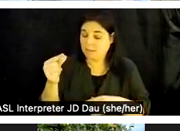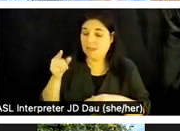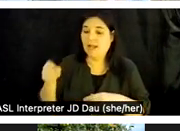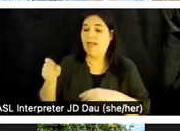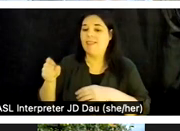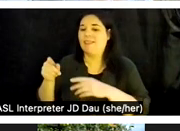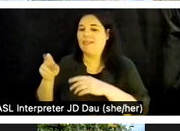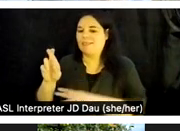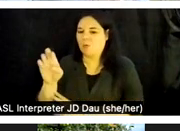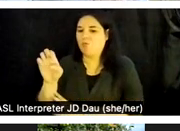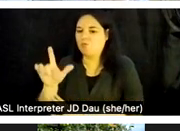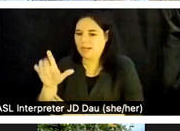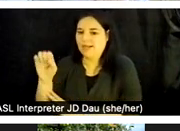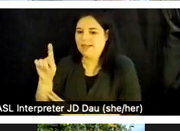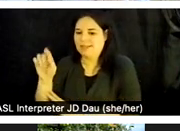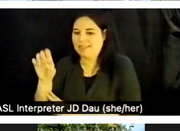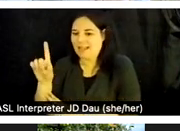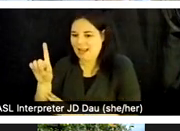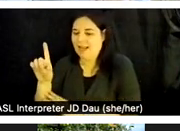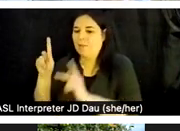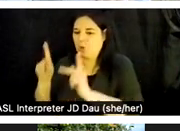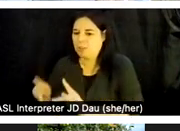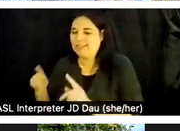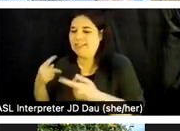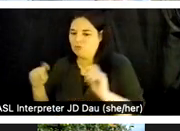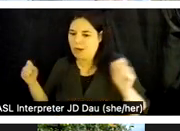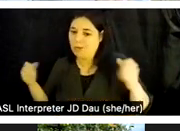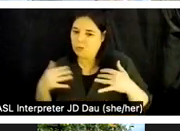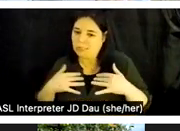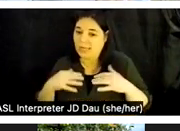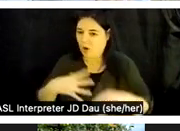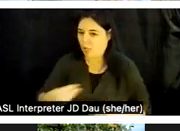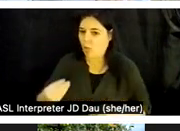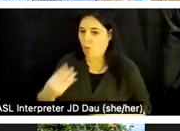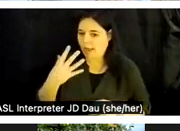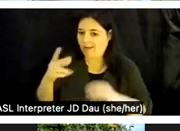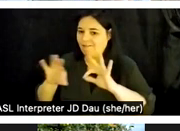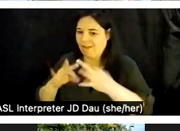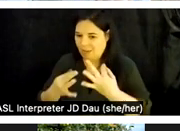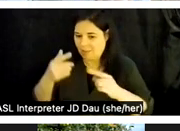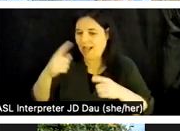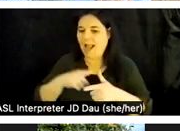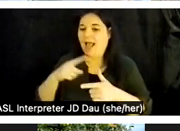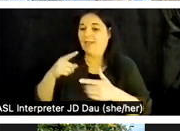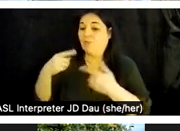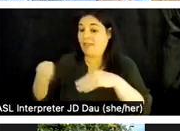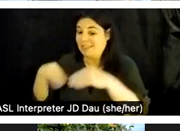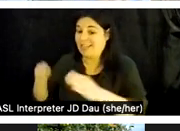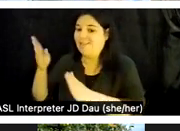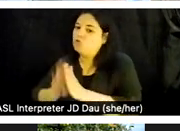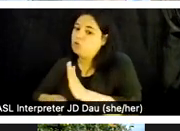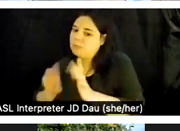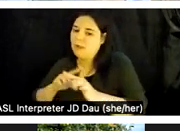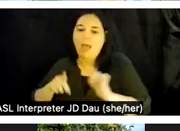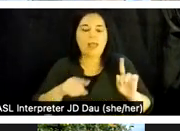their home at a lower price, citing fears of immigrants moving into the area and then turning around and selling those homes at